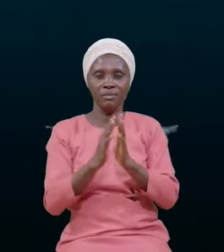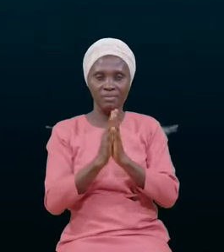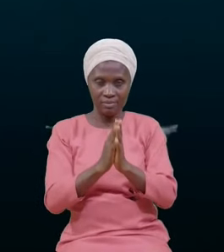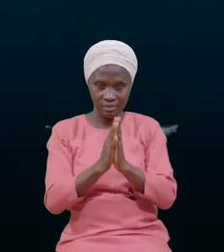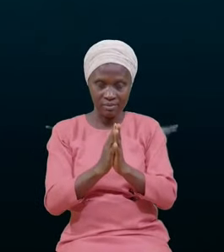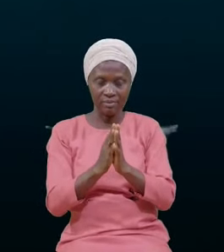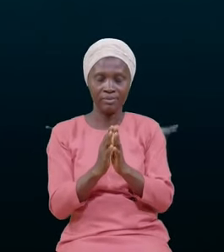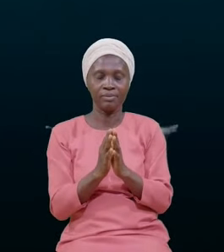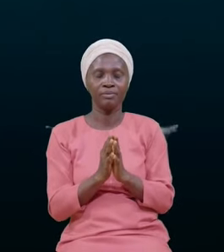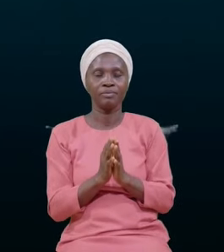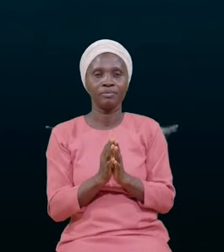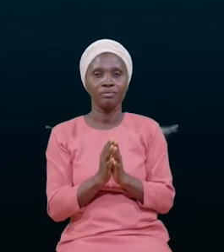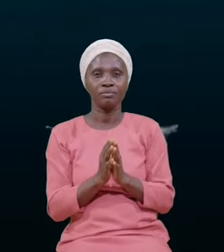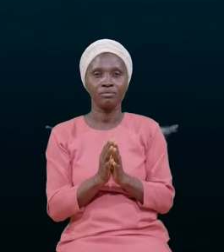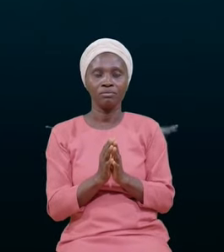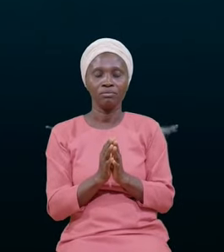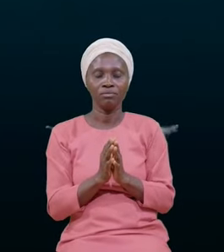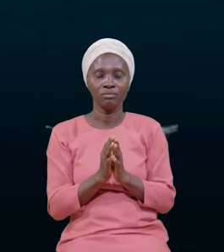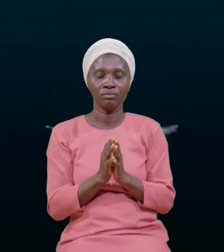let's